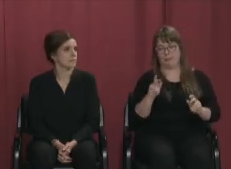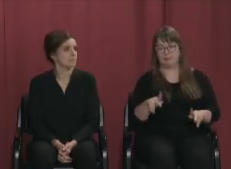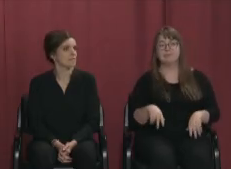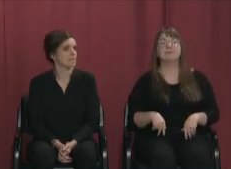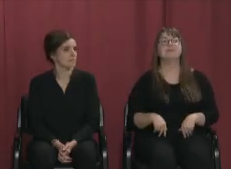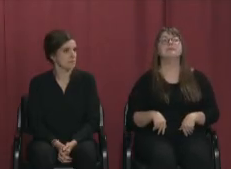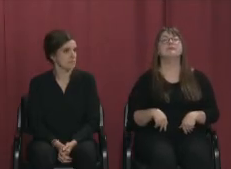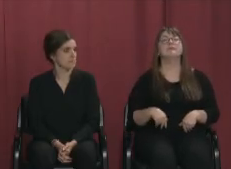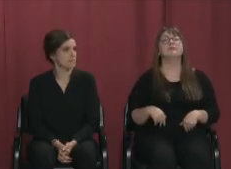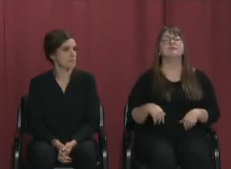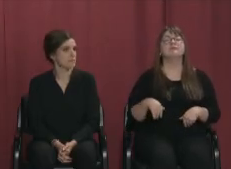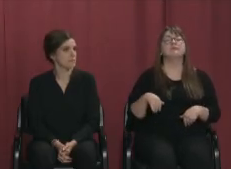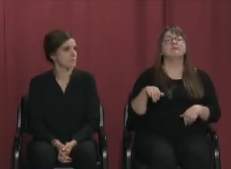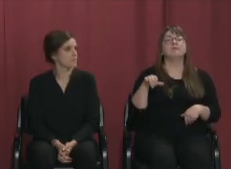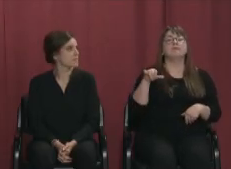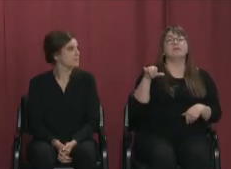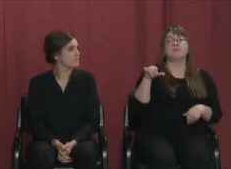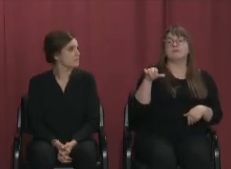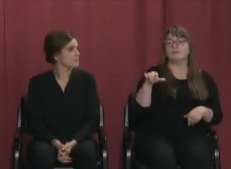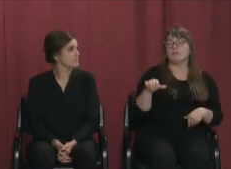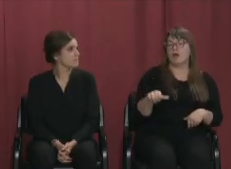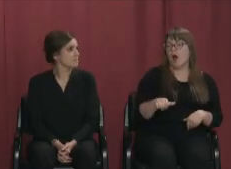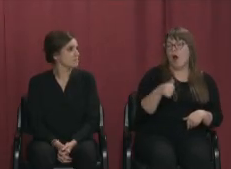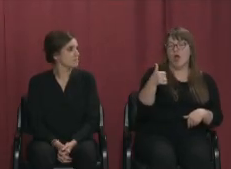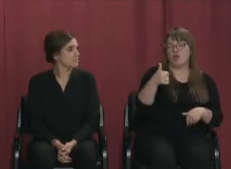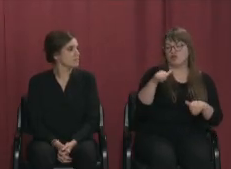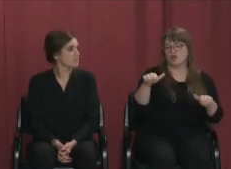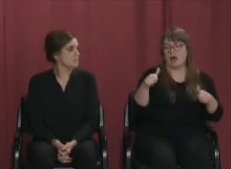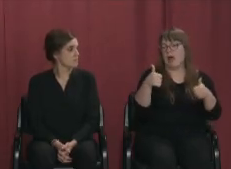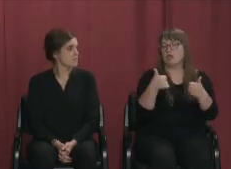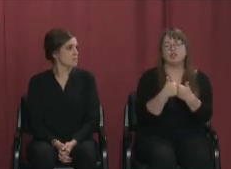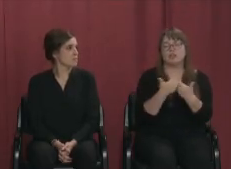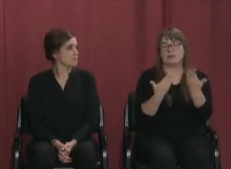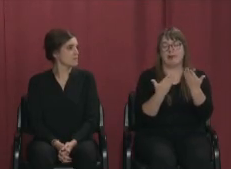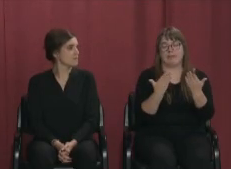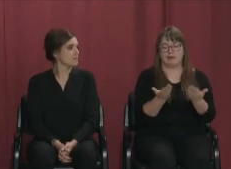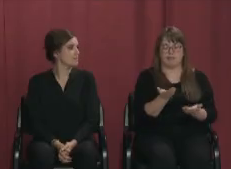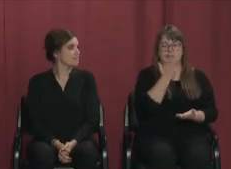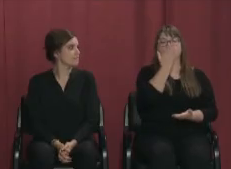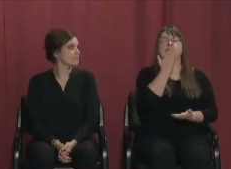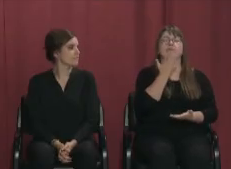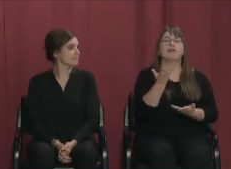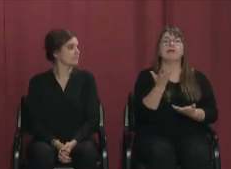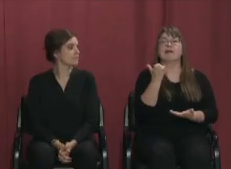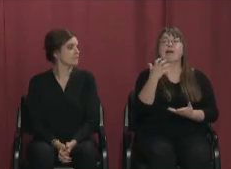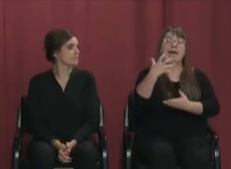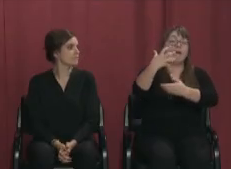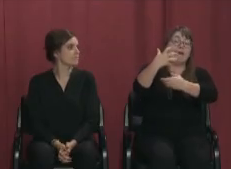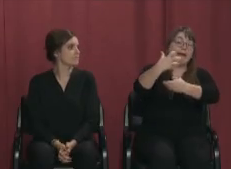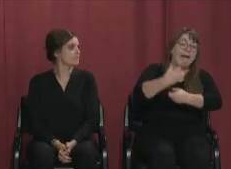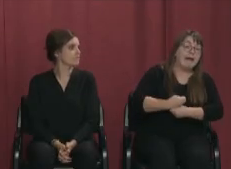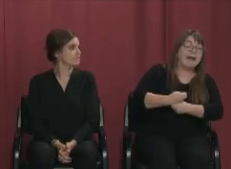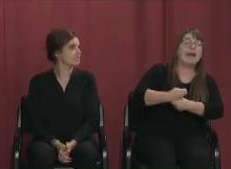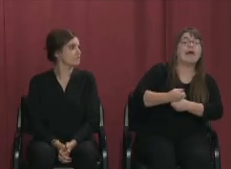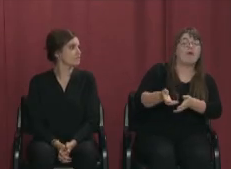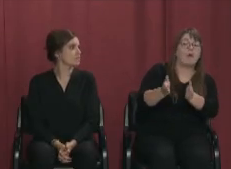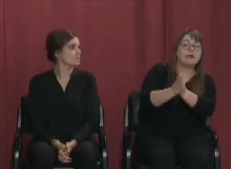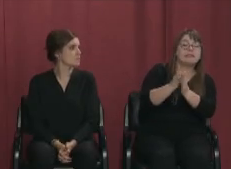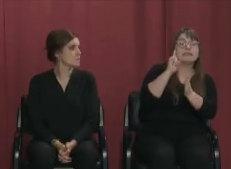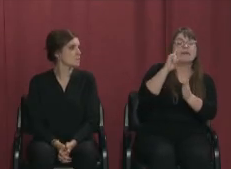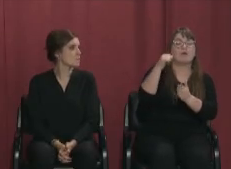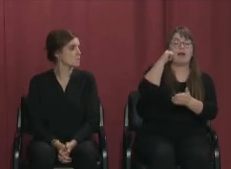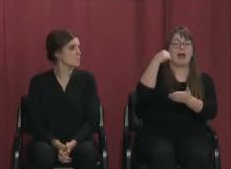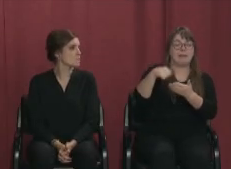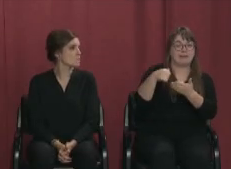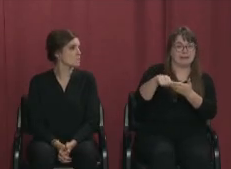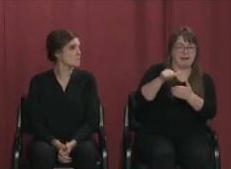Are there other challenges people encounter, either in the process of requesting an absentee ballot or completing the ballot